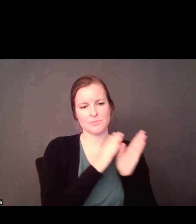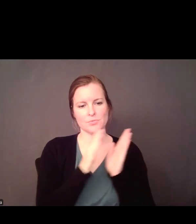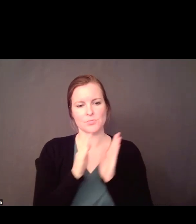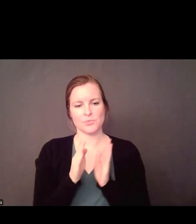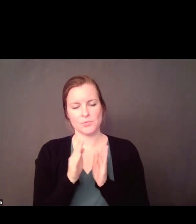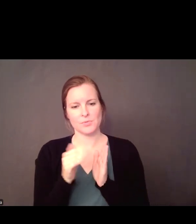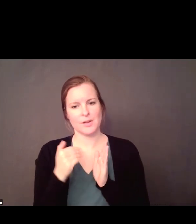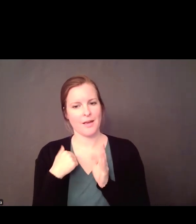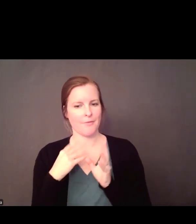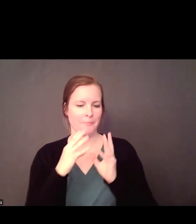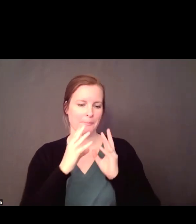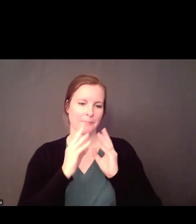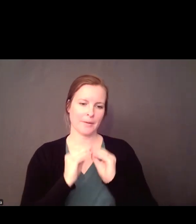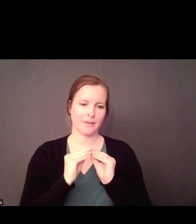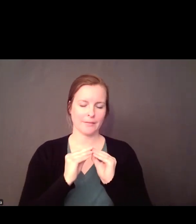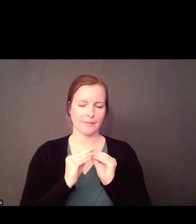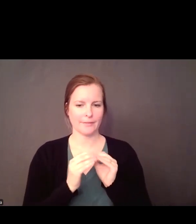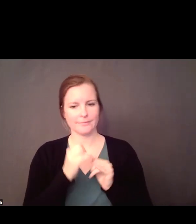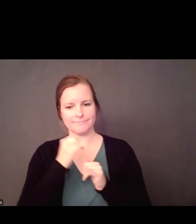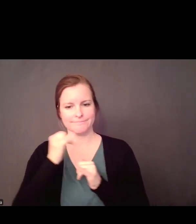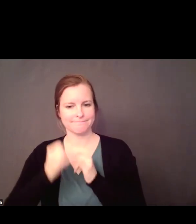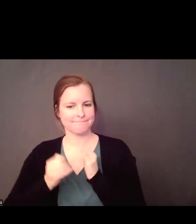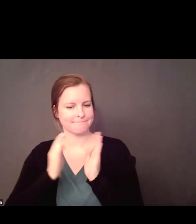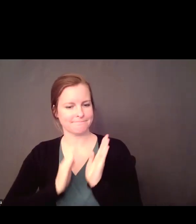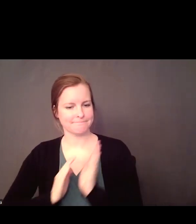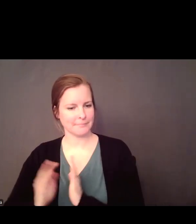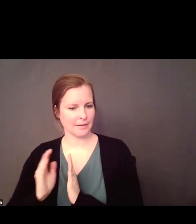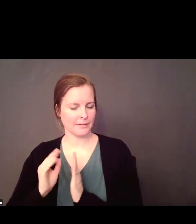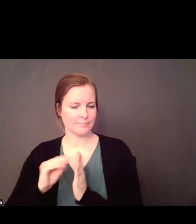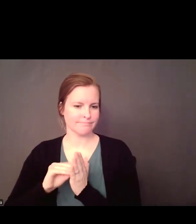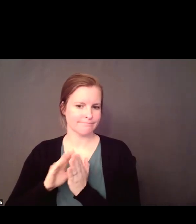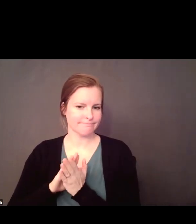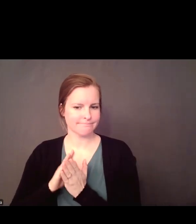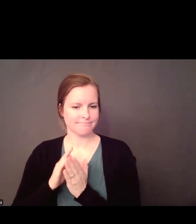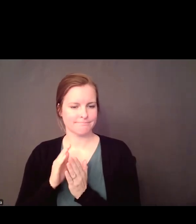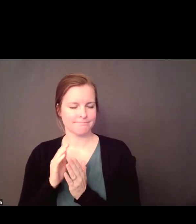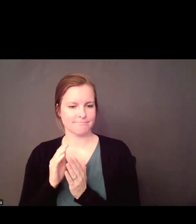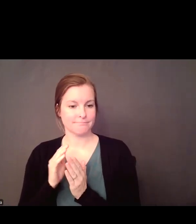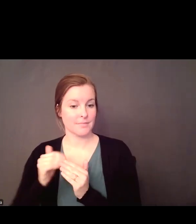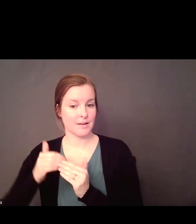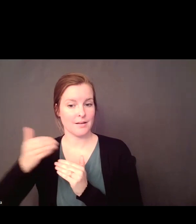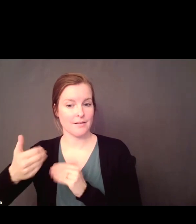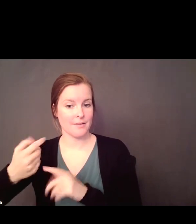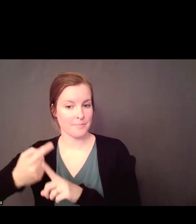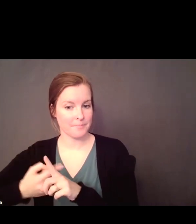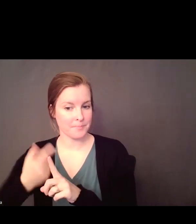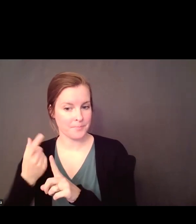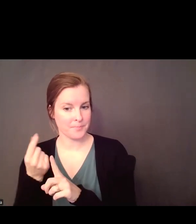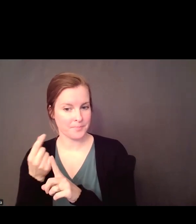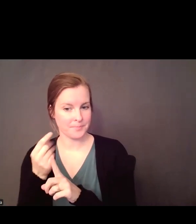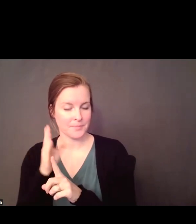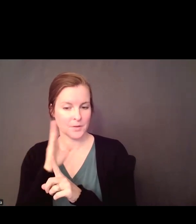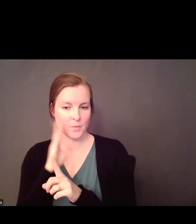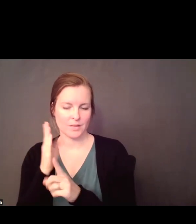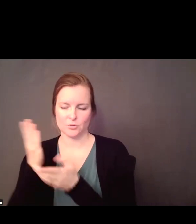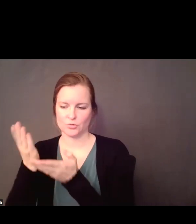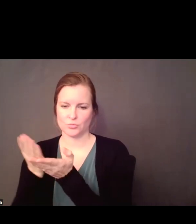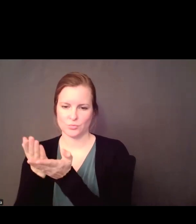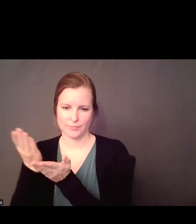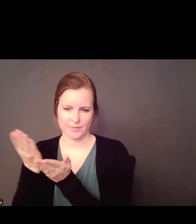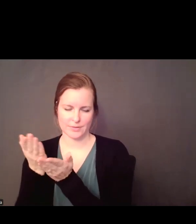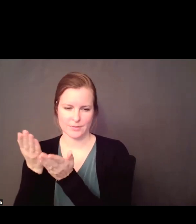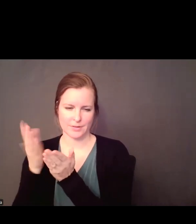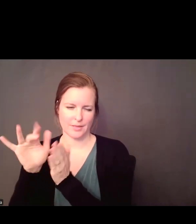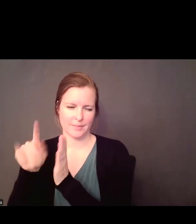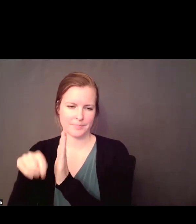their meeting, they finalized the plan, and in the next month, they will move into the service